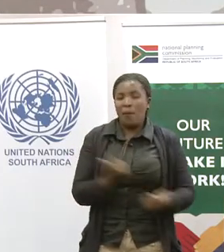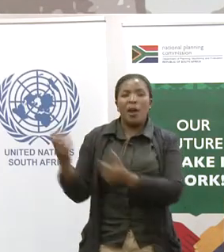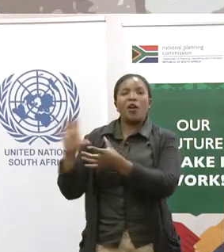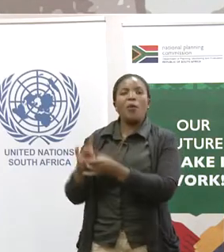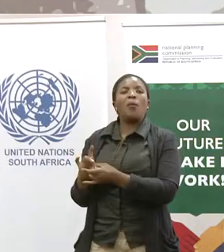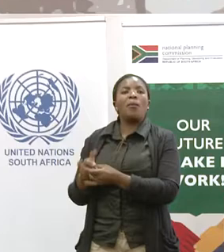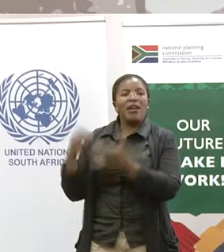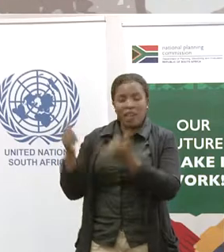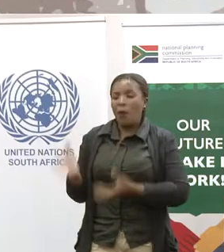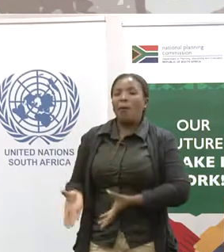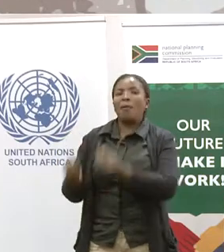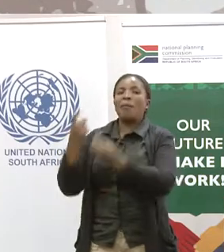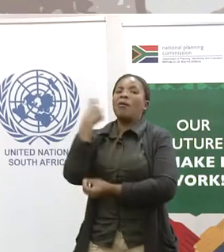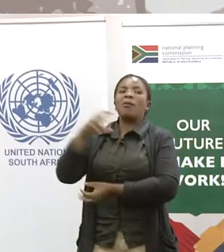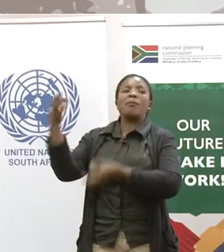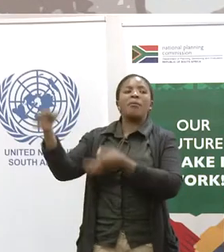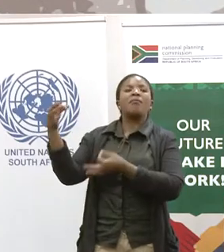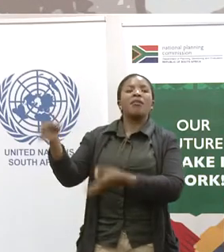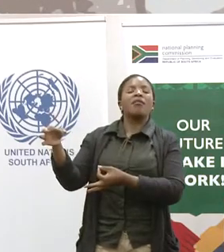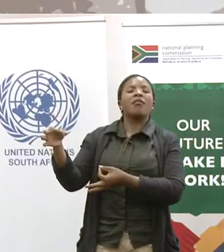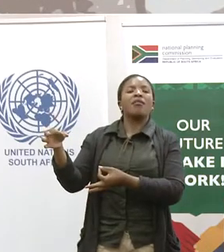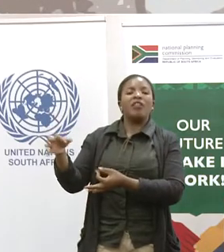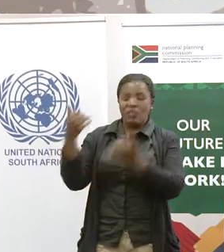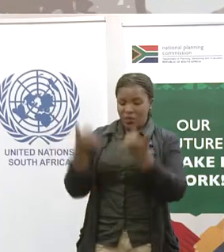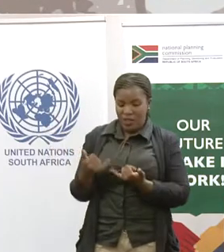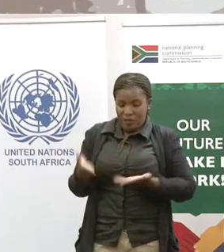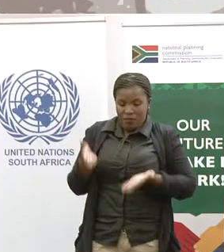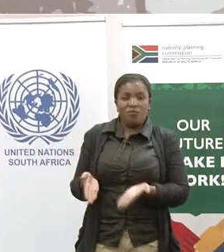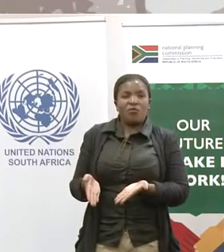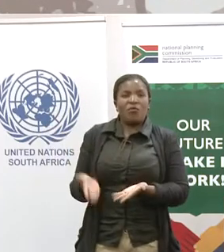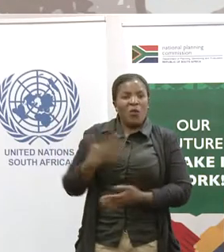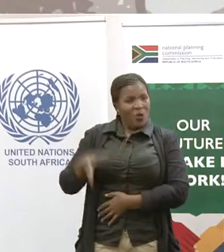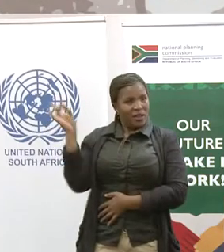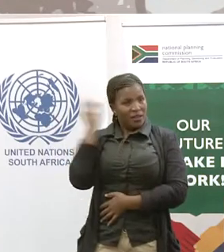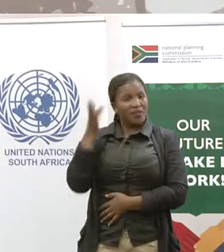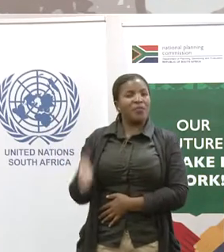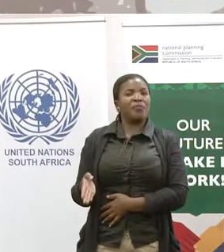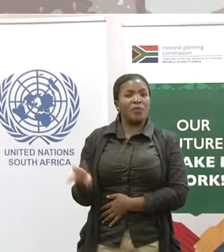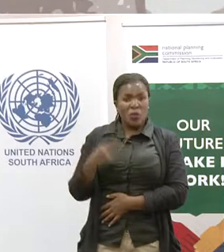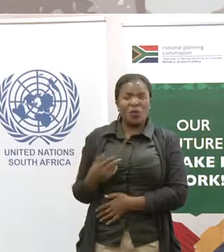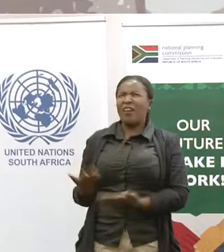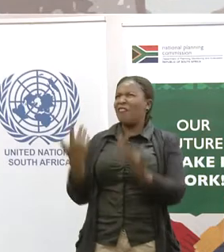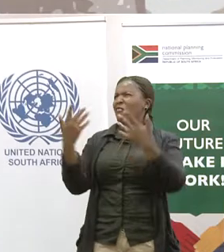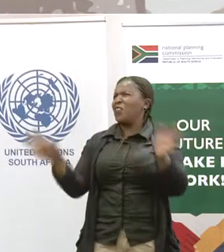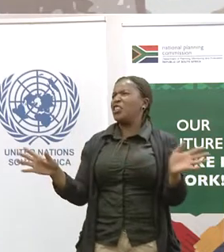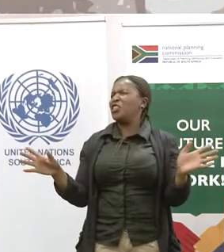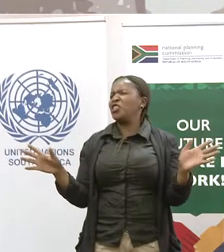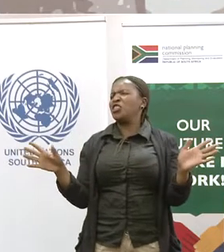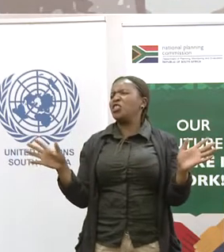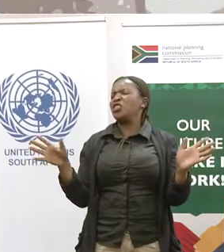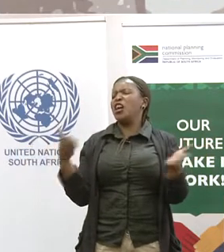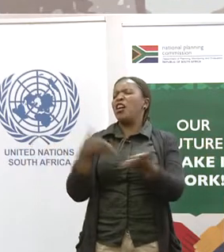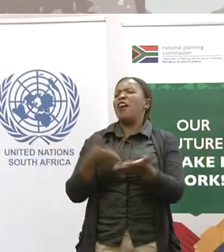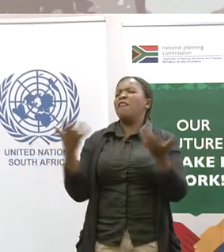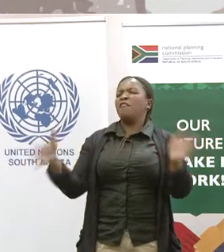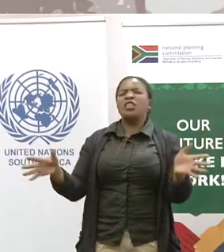hear tonight, because that's what we want to hear. Have we arrived? Are